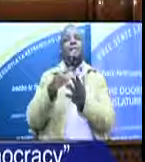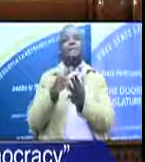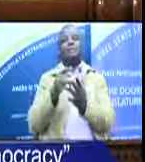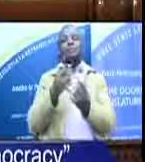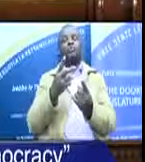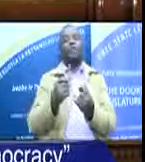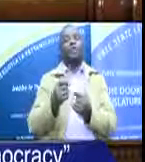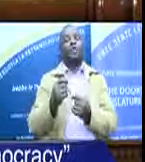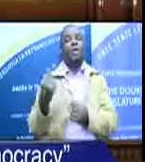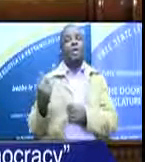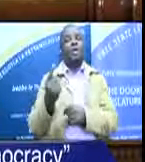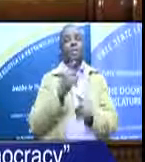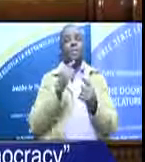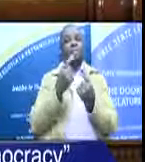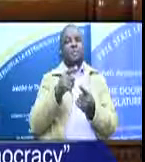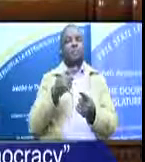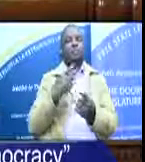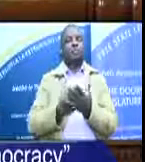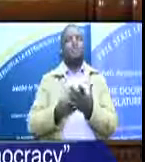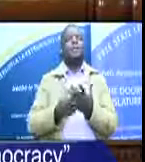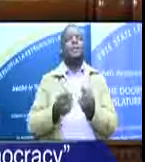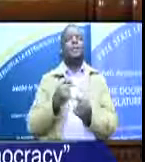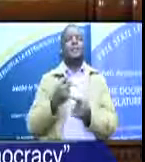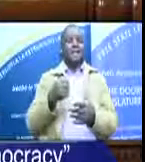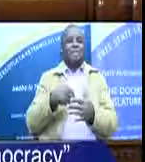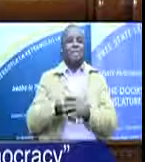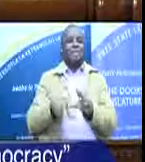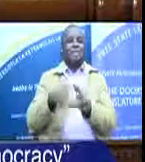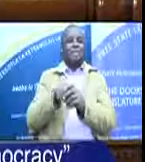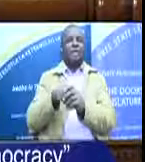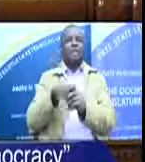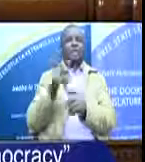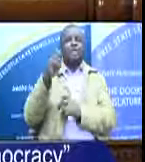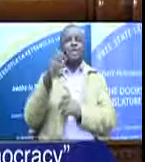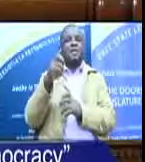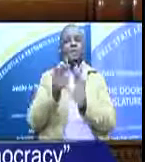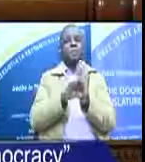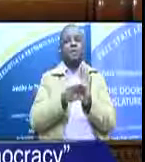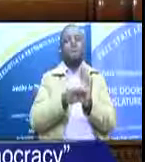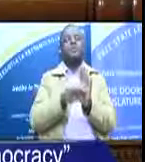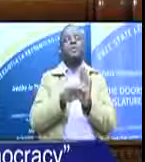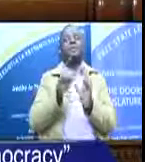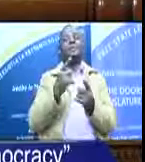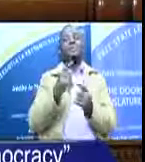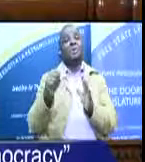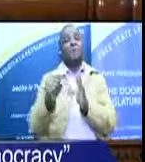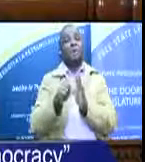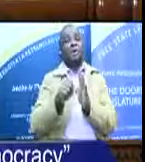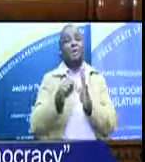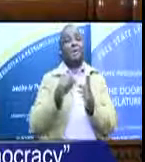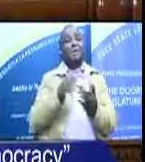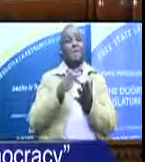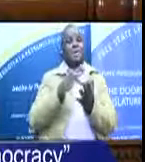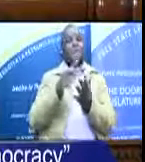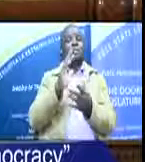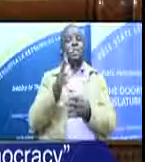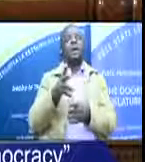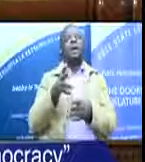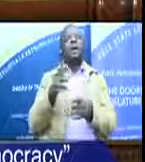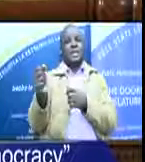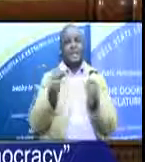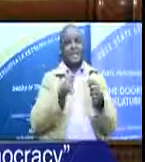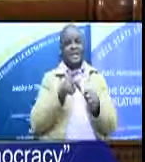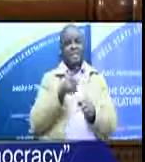For these departments to undertake and fulfill the outreach programs, a significant number of critical medical posts will be